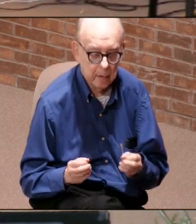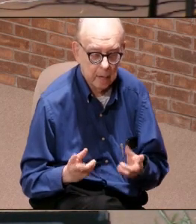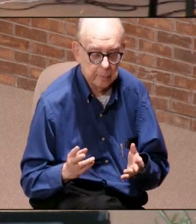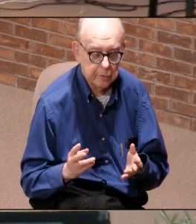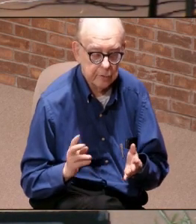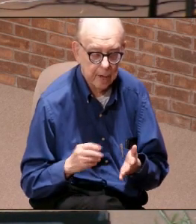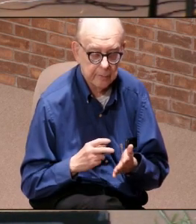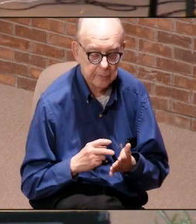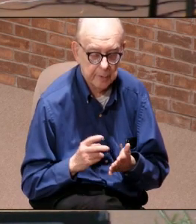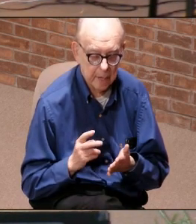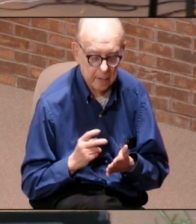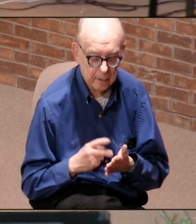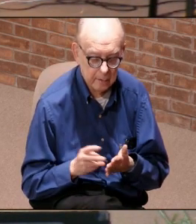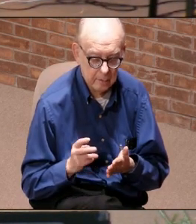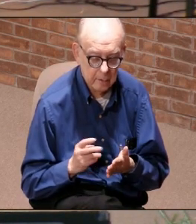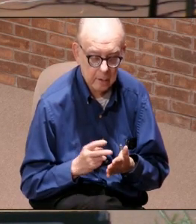pay?